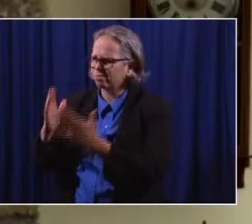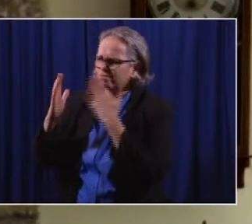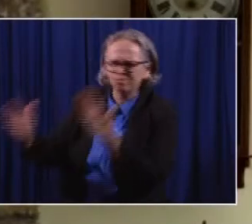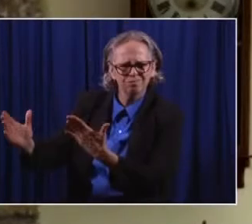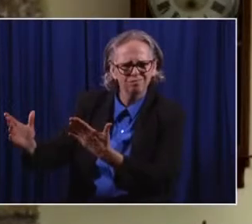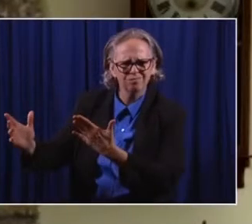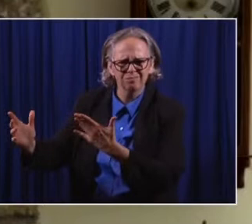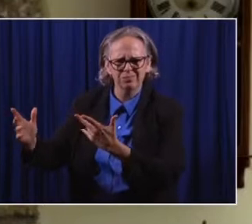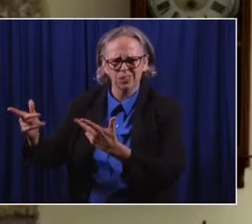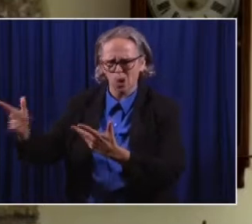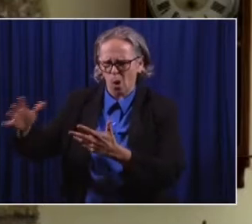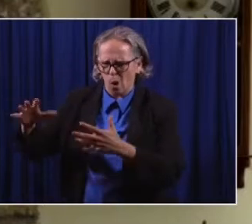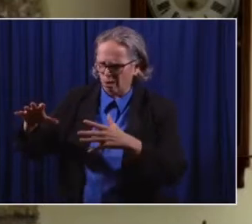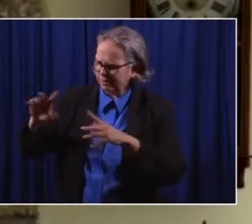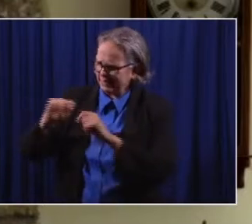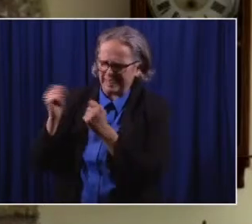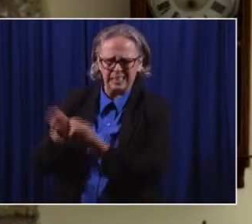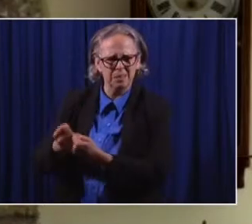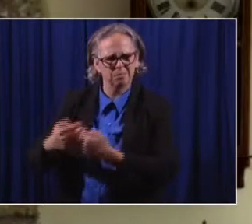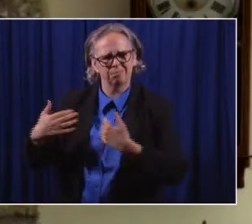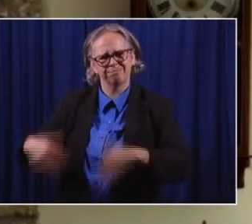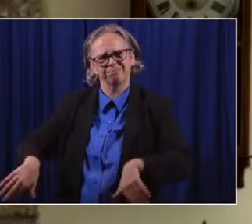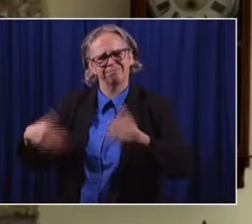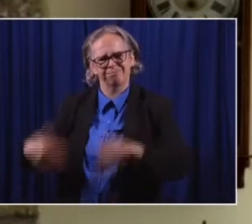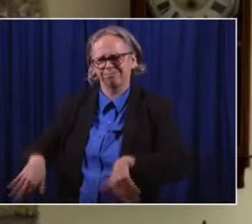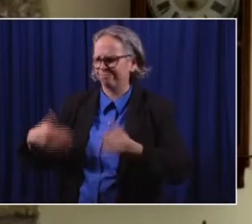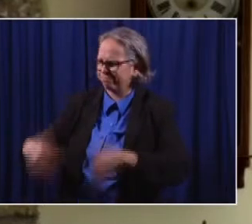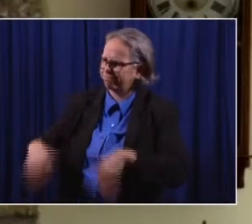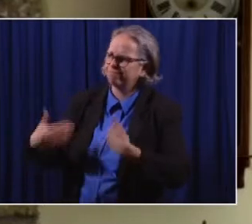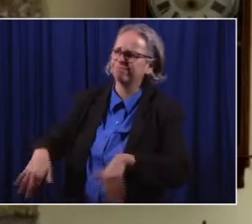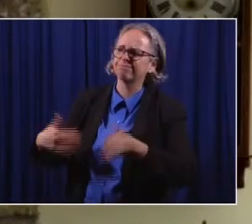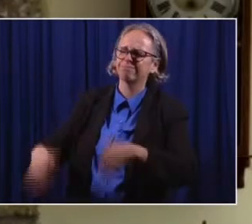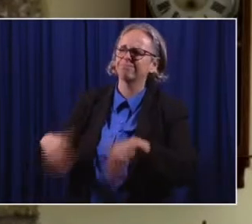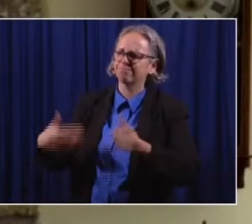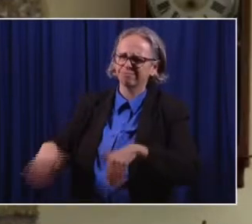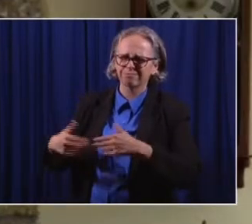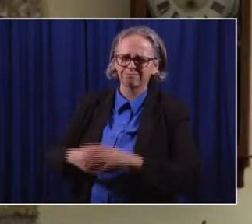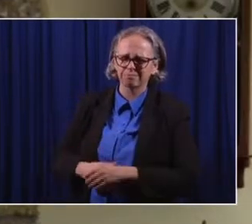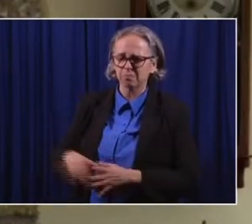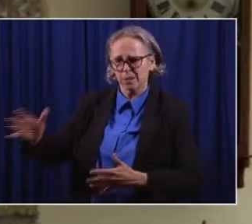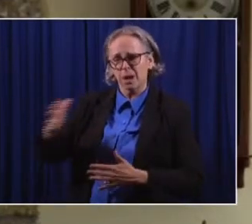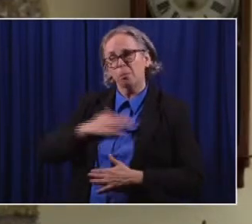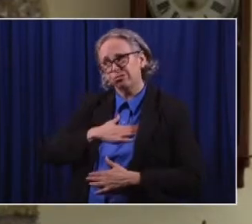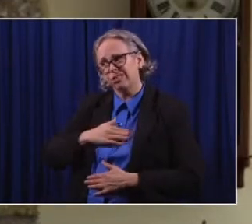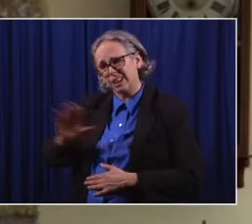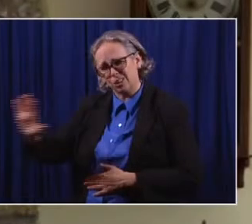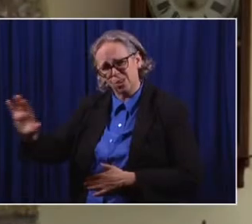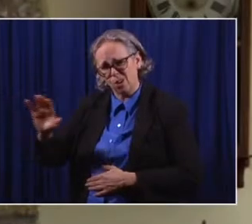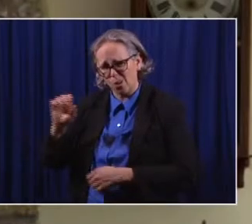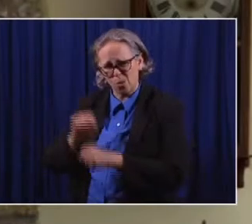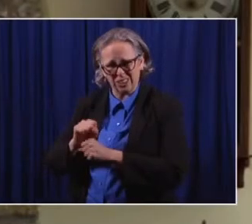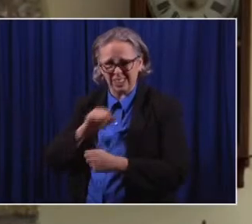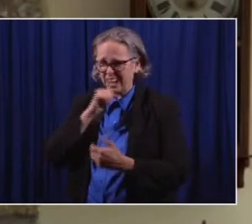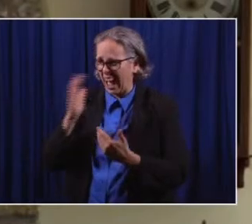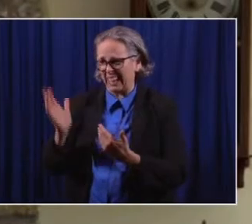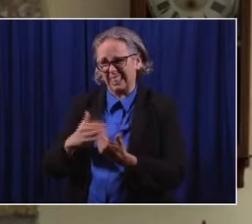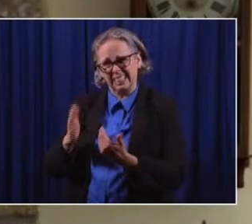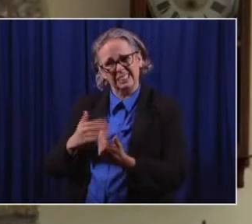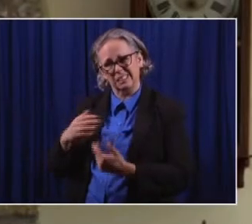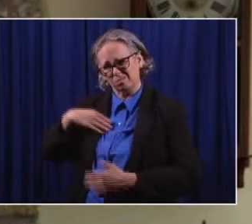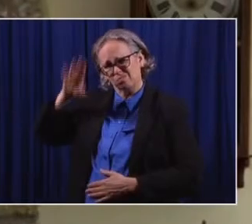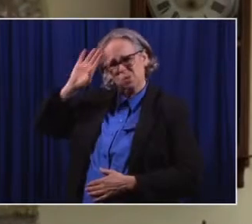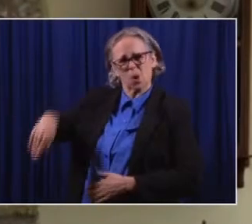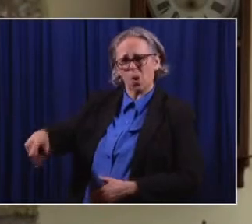else is out there that's engaged in this. We appreciate your work. We know it's not easy, and thanks for